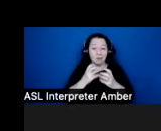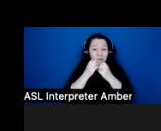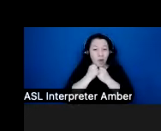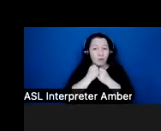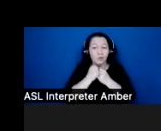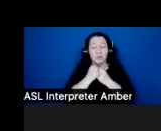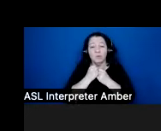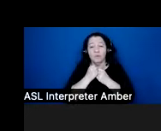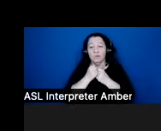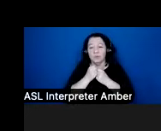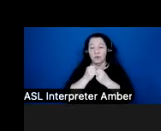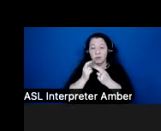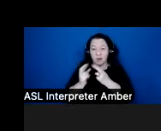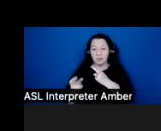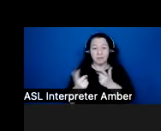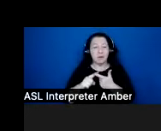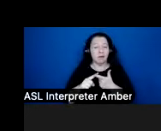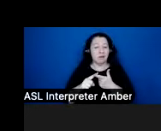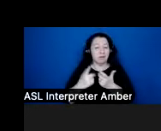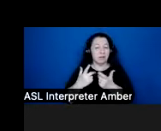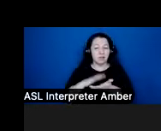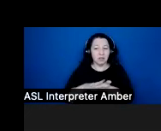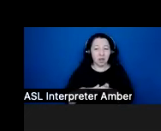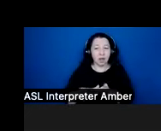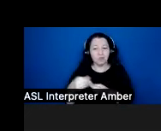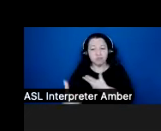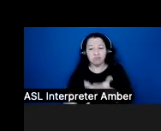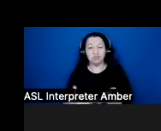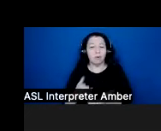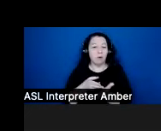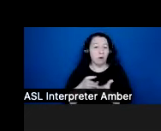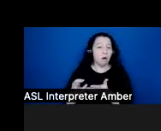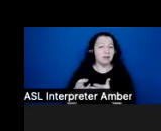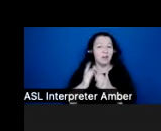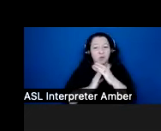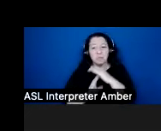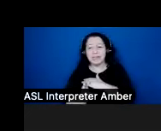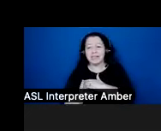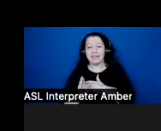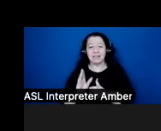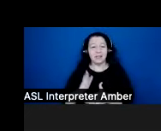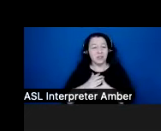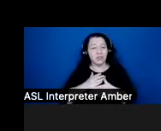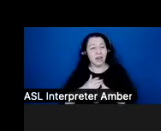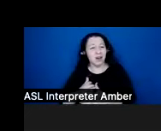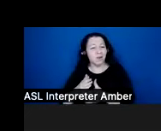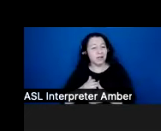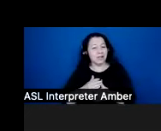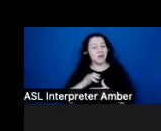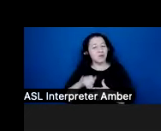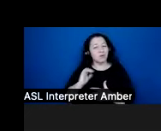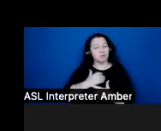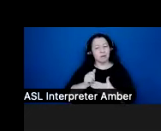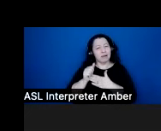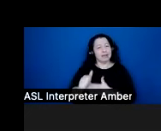generosity, honesty, bravery, humility, sharing, sorting, guiding principles, that values